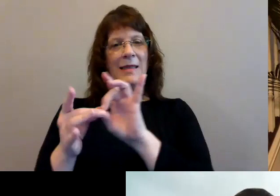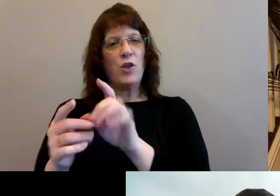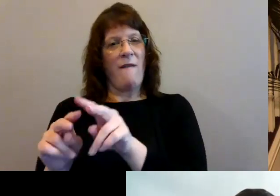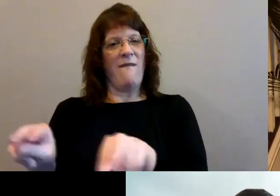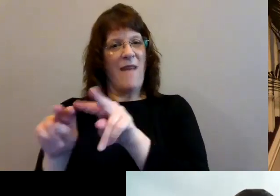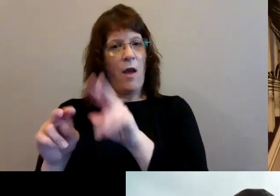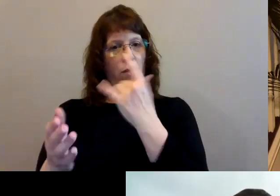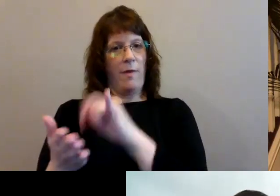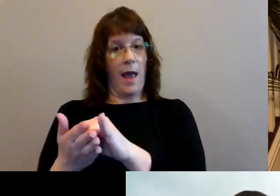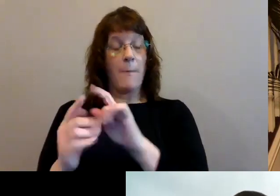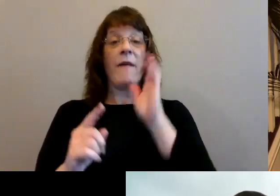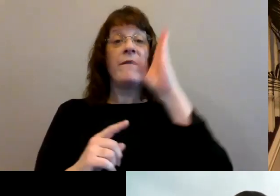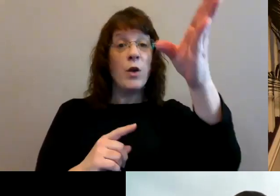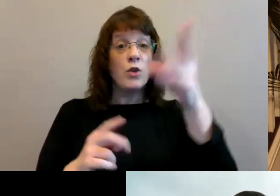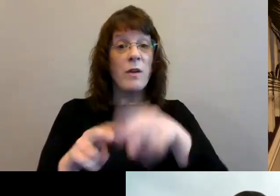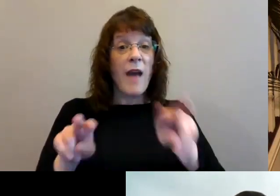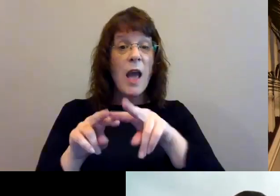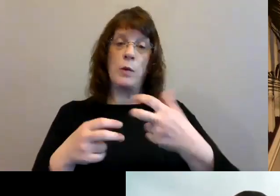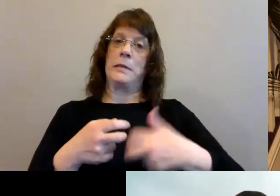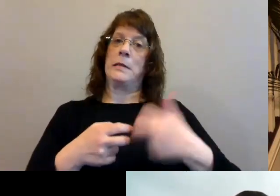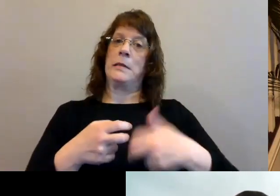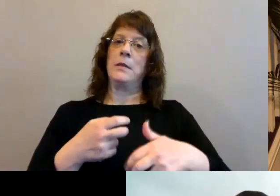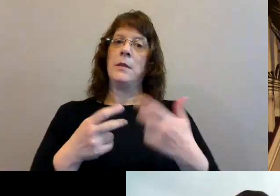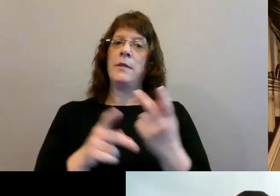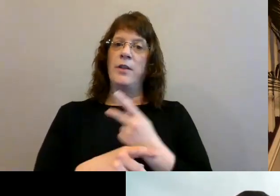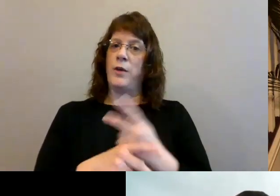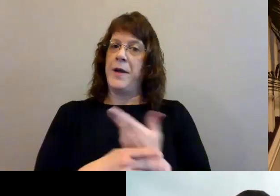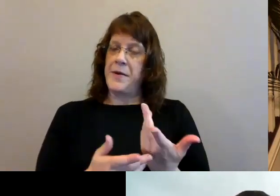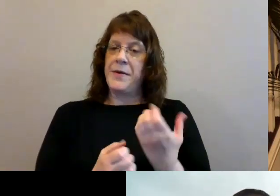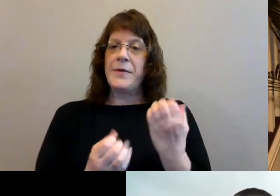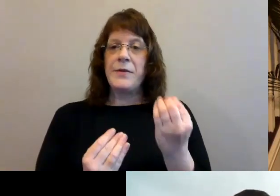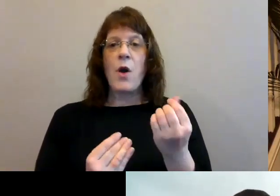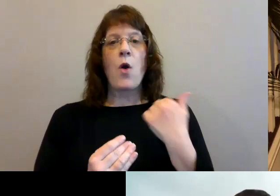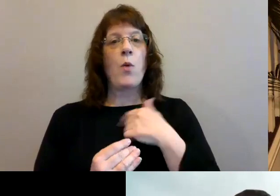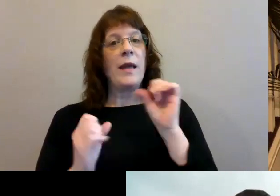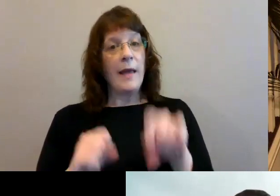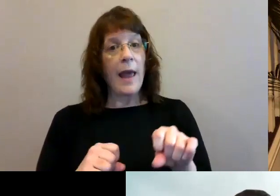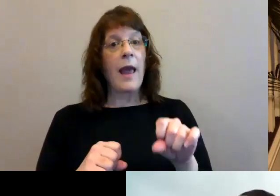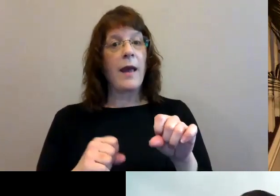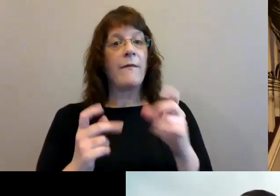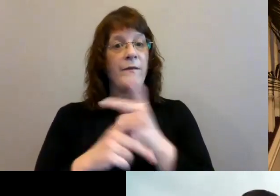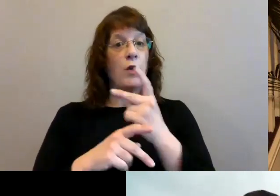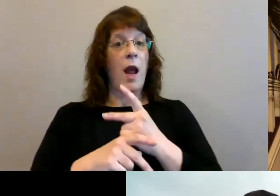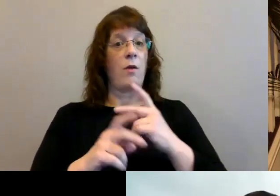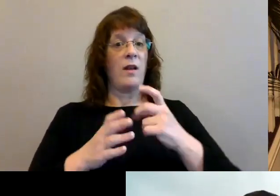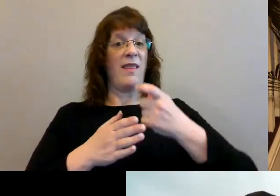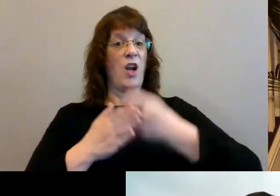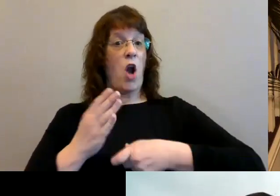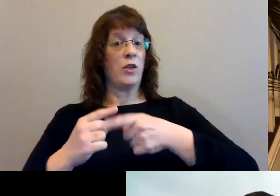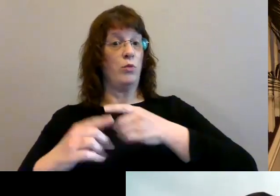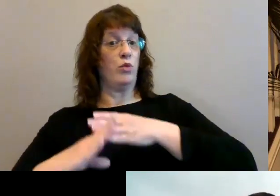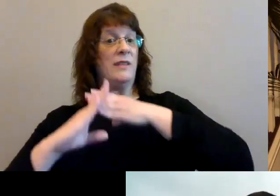future value is really hard to come up with. And so we can figure out the cost of protection. So